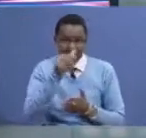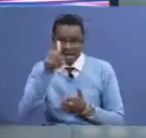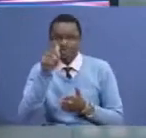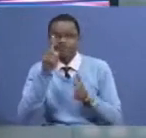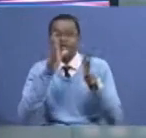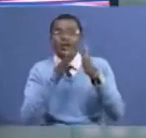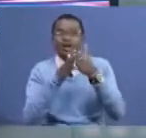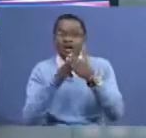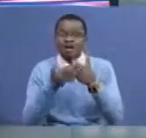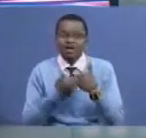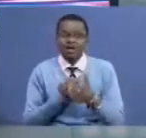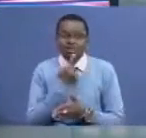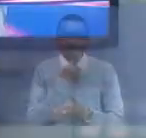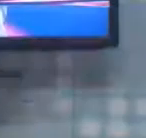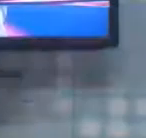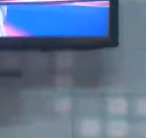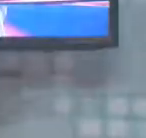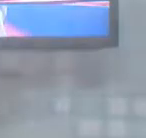the Nairobi leadership had to say.